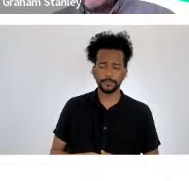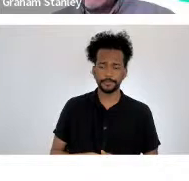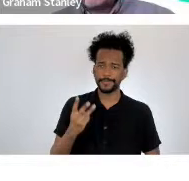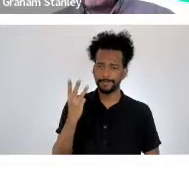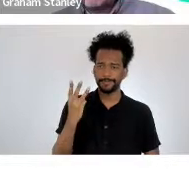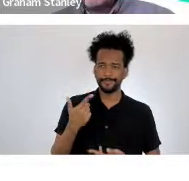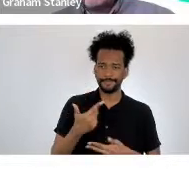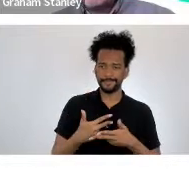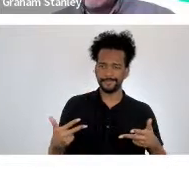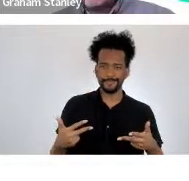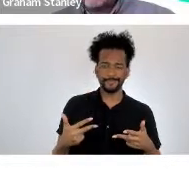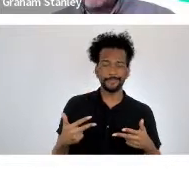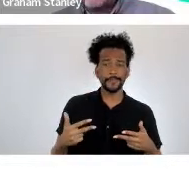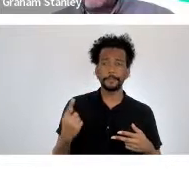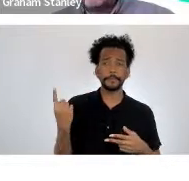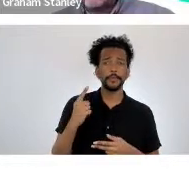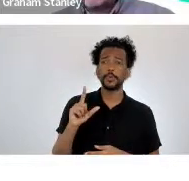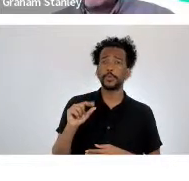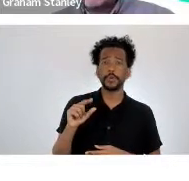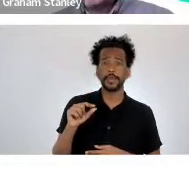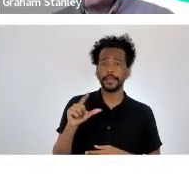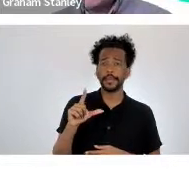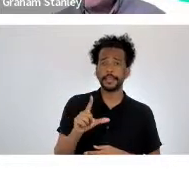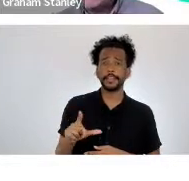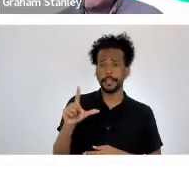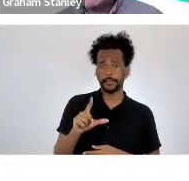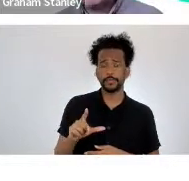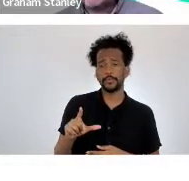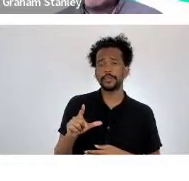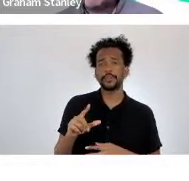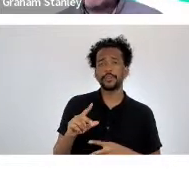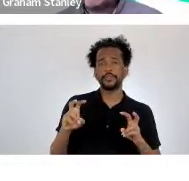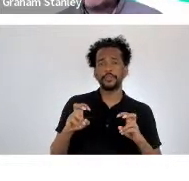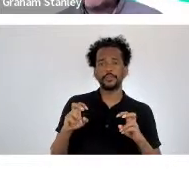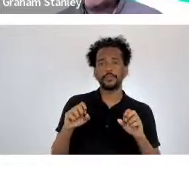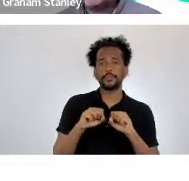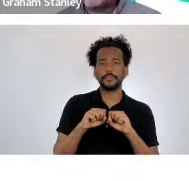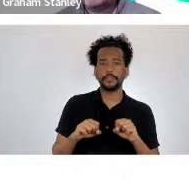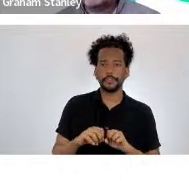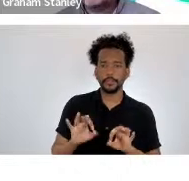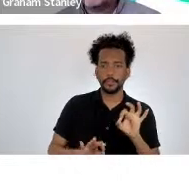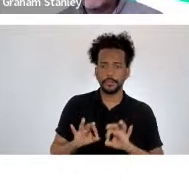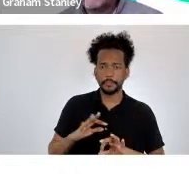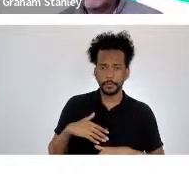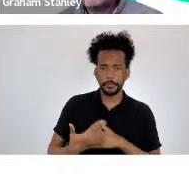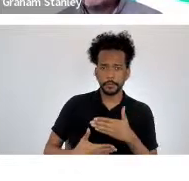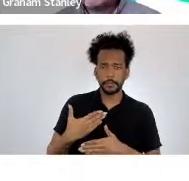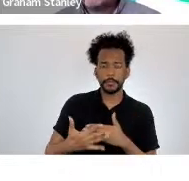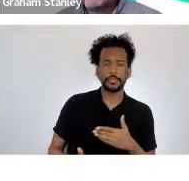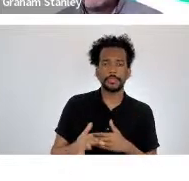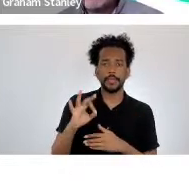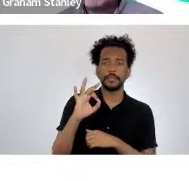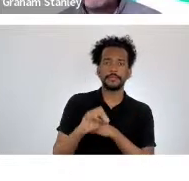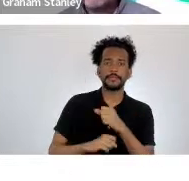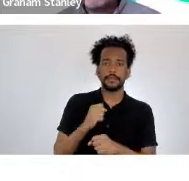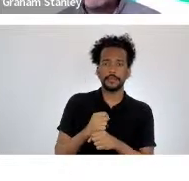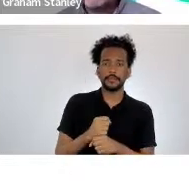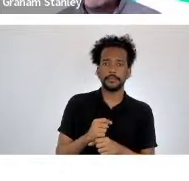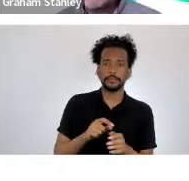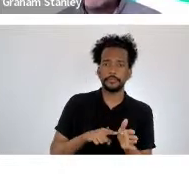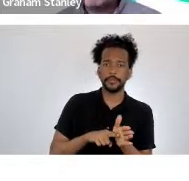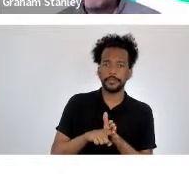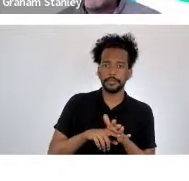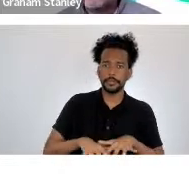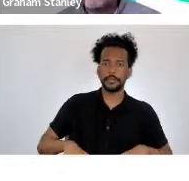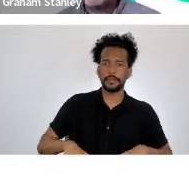literature says through a systematic review of the last 10 years of research in this field. Second, we captured what